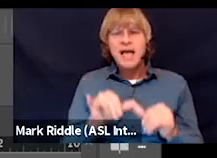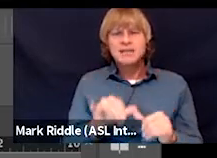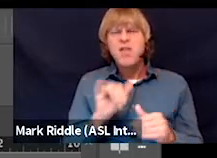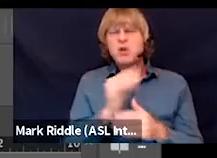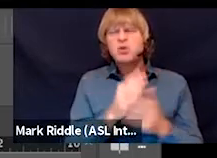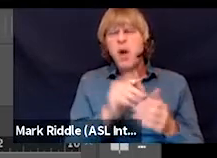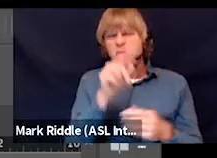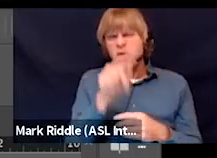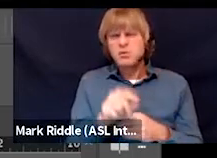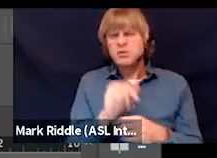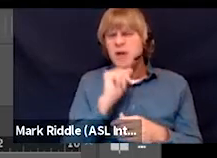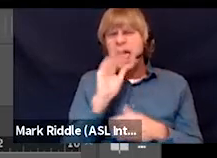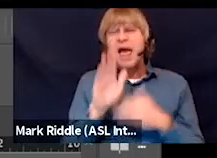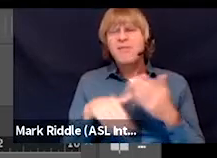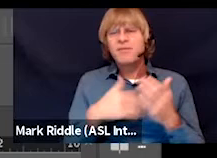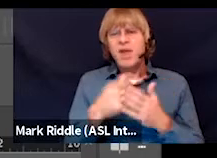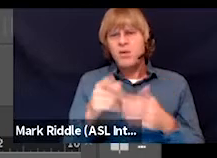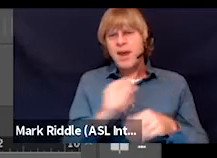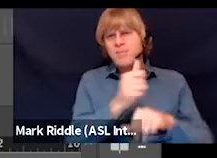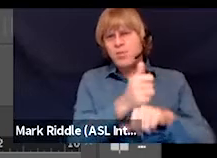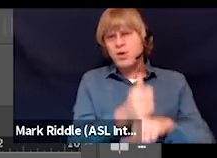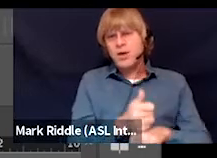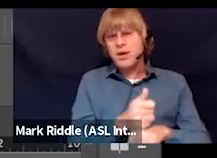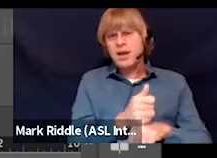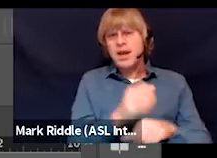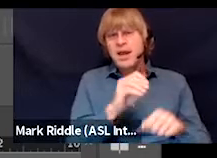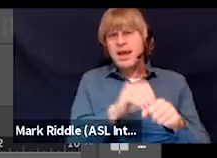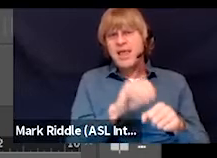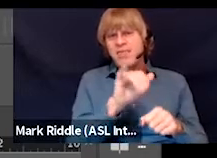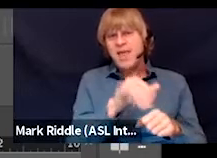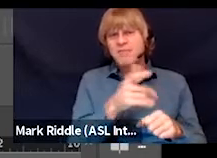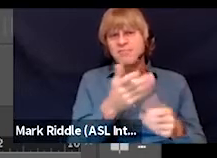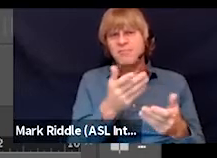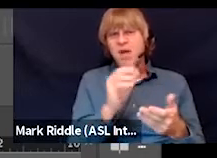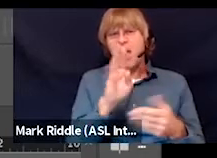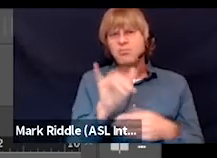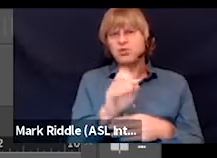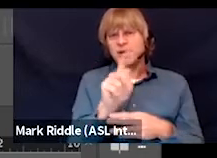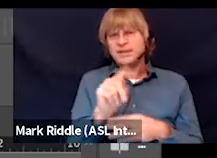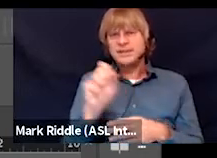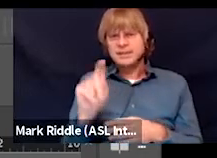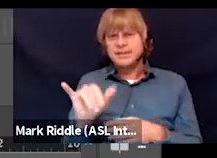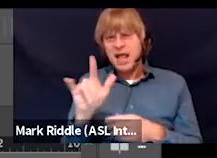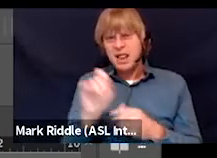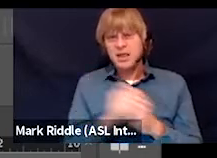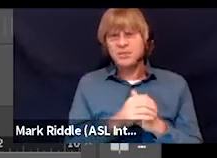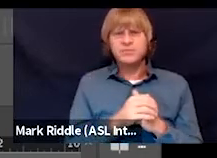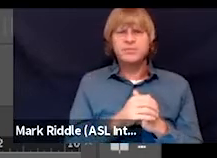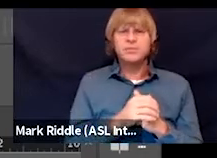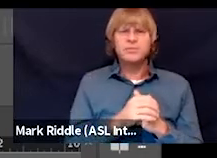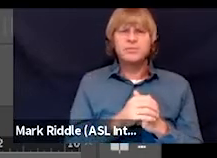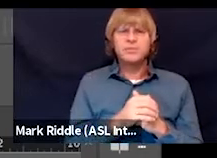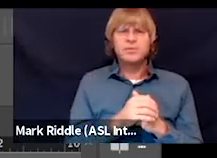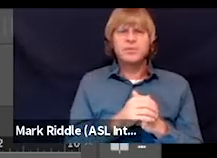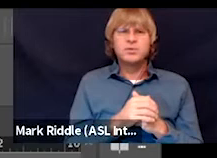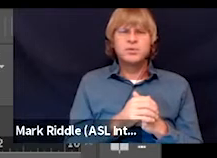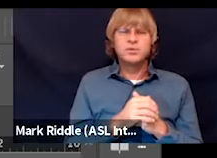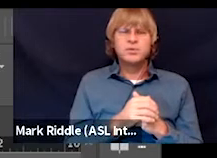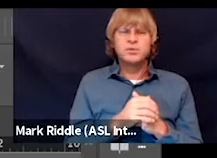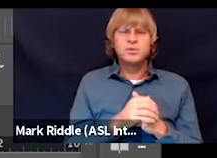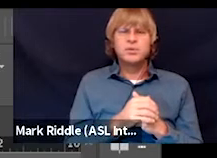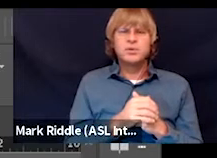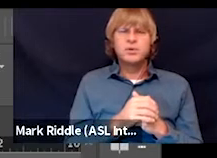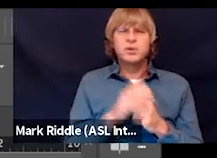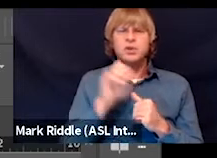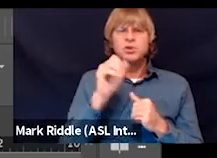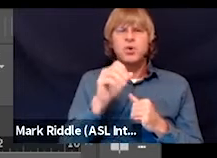not everything, that you can put into an object style. So